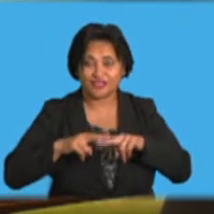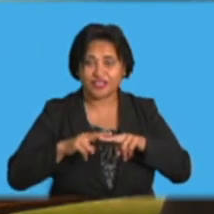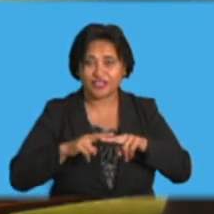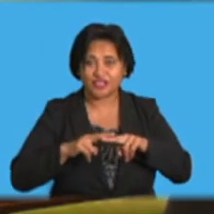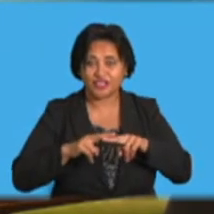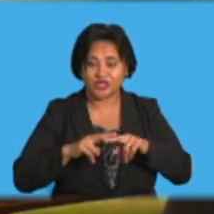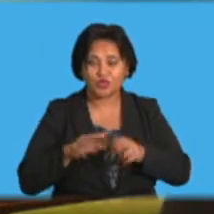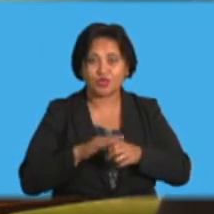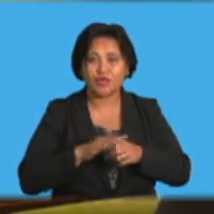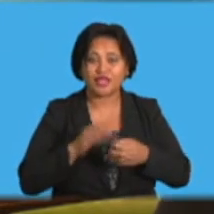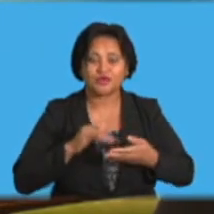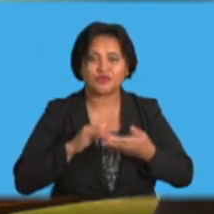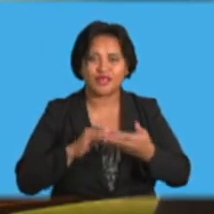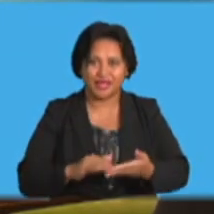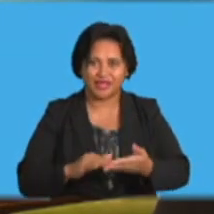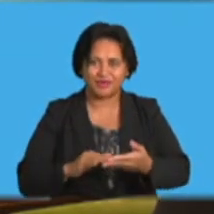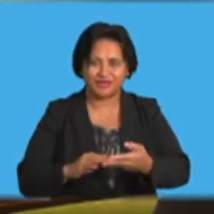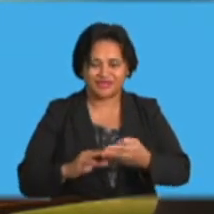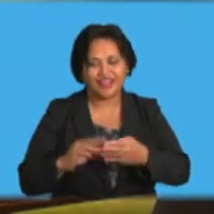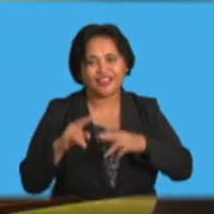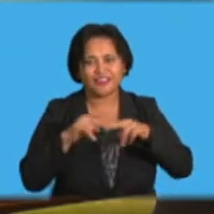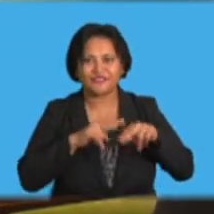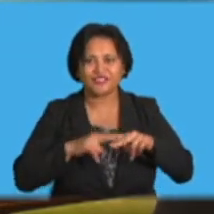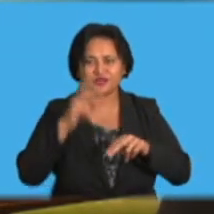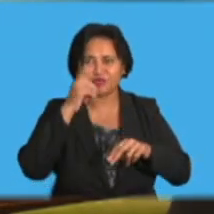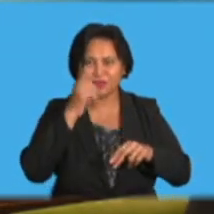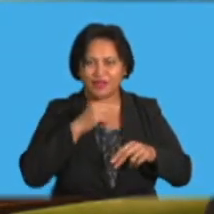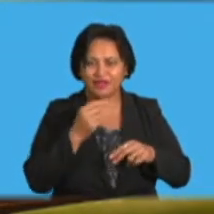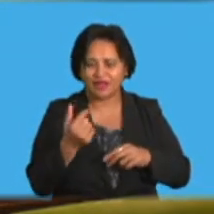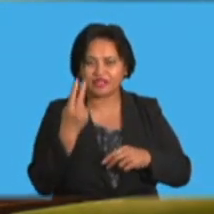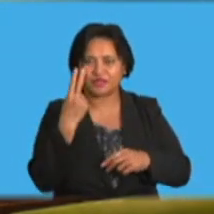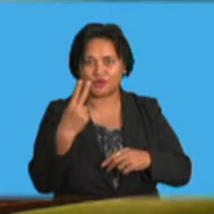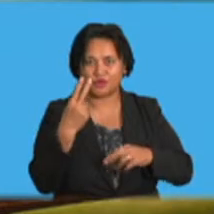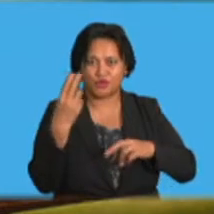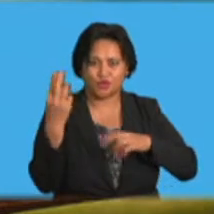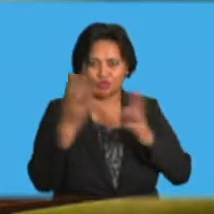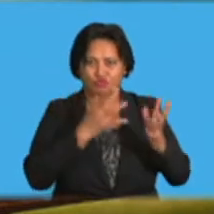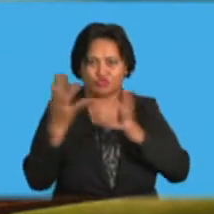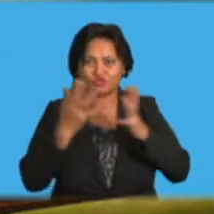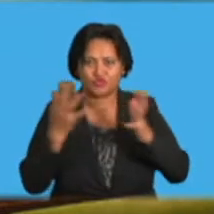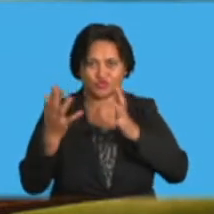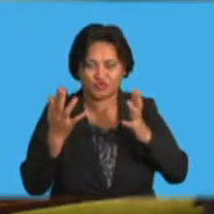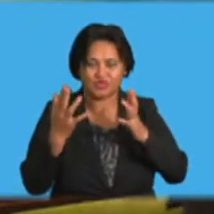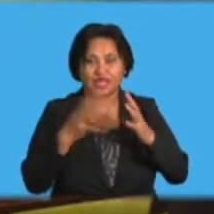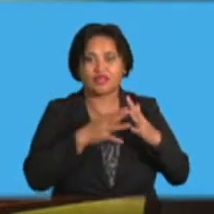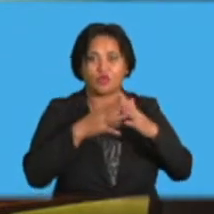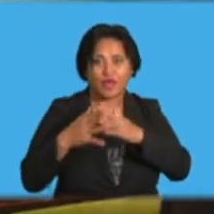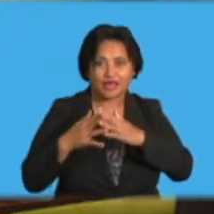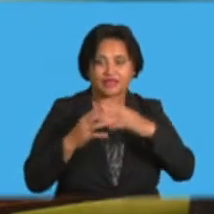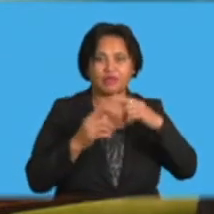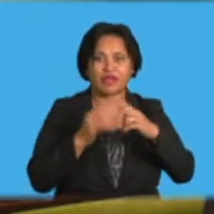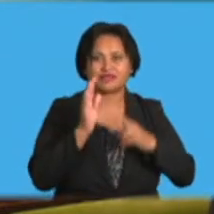in the aftermath of TC Kenny and Josie and the massive flooding in the Western and Northern Division, and there was some